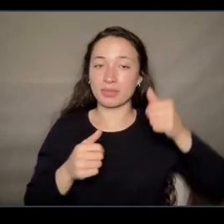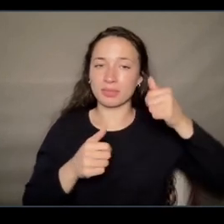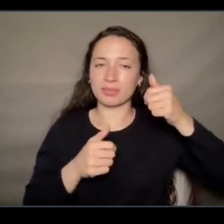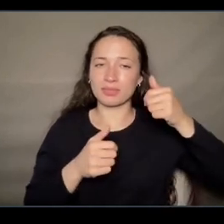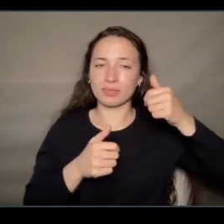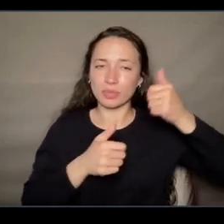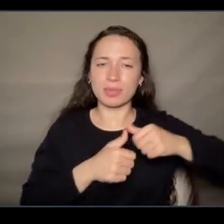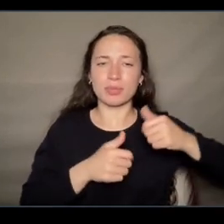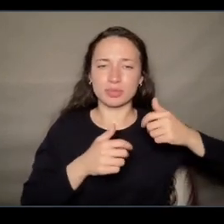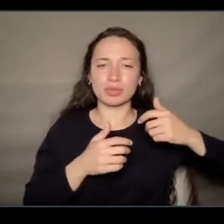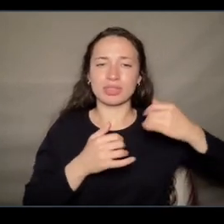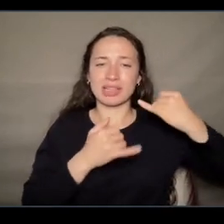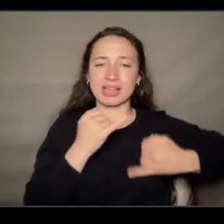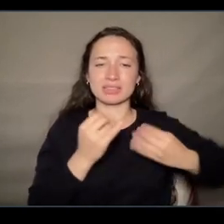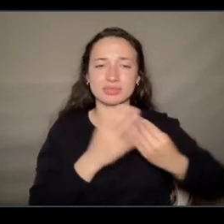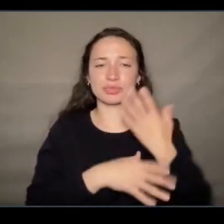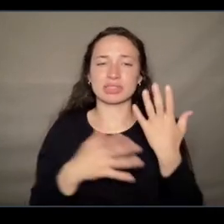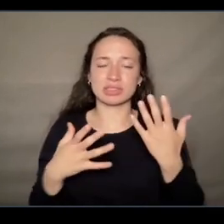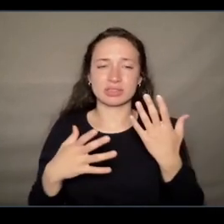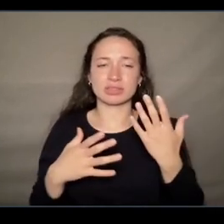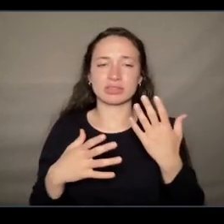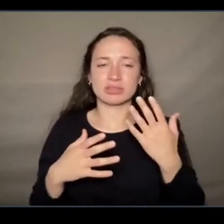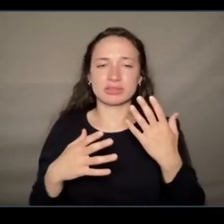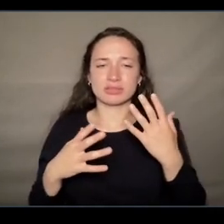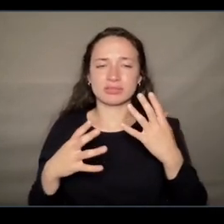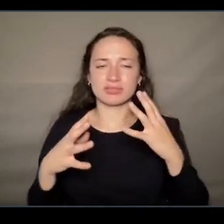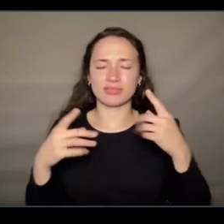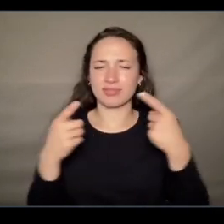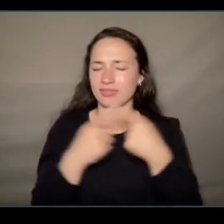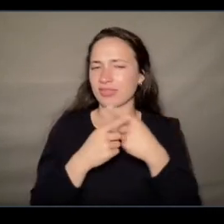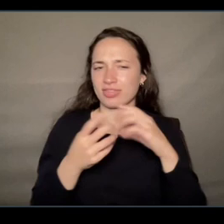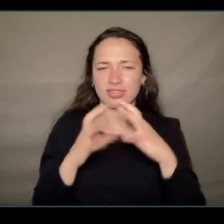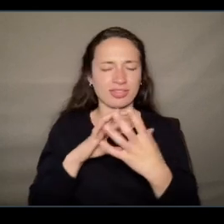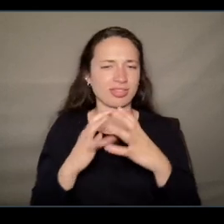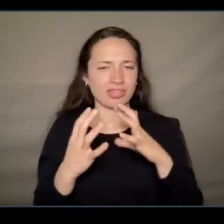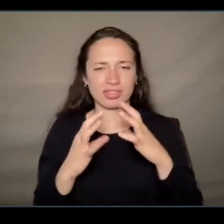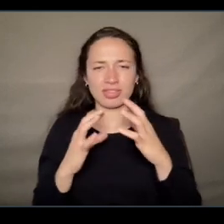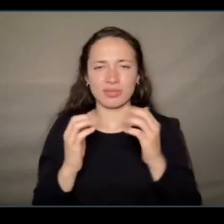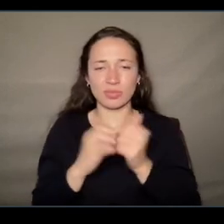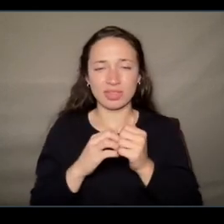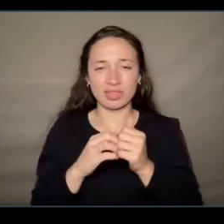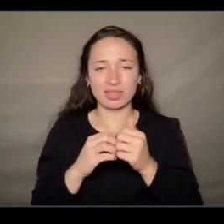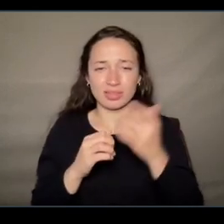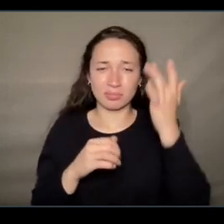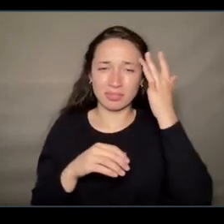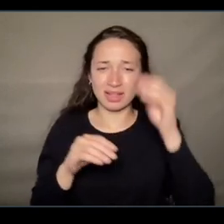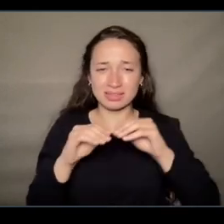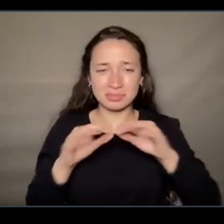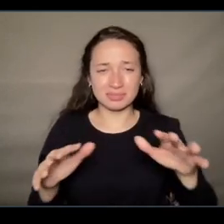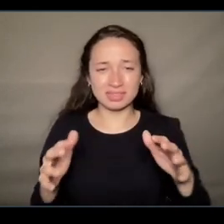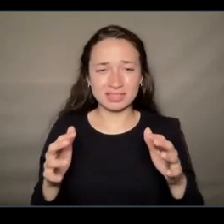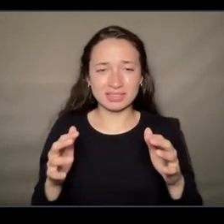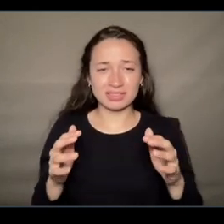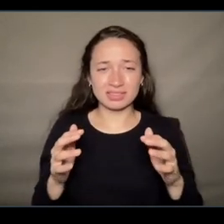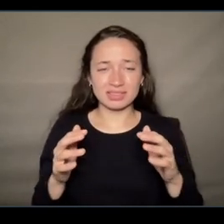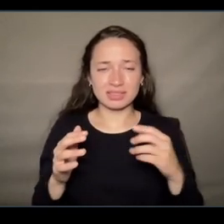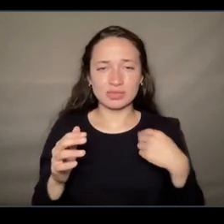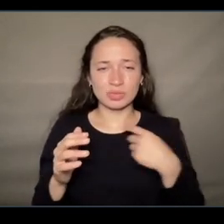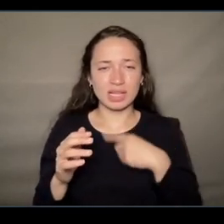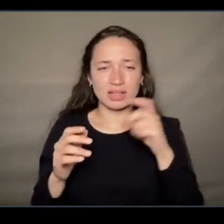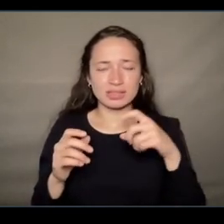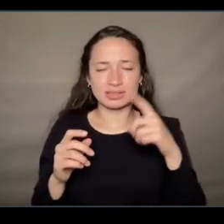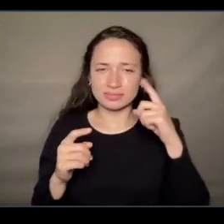remember last spring and the paradox that brought with the pandemic, and